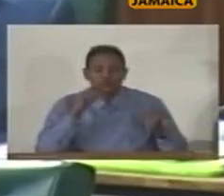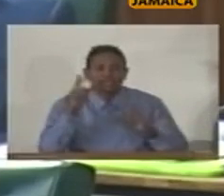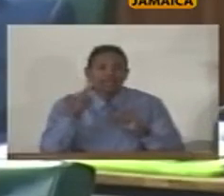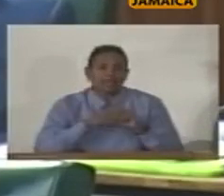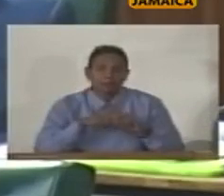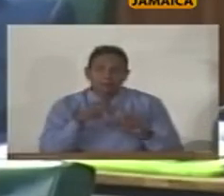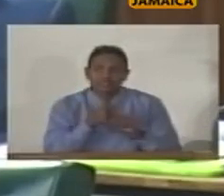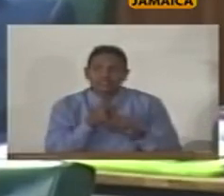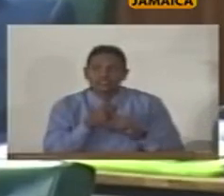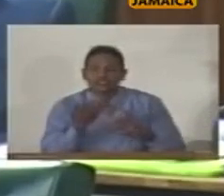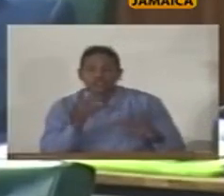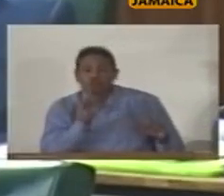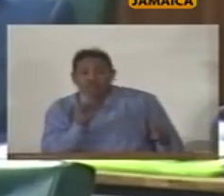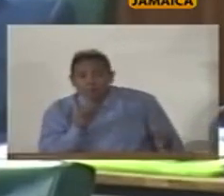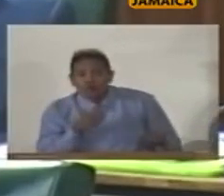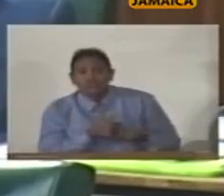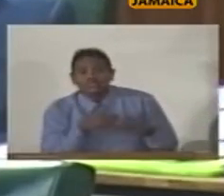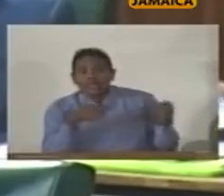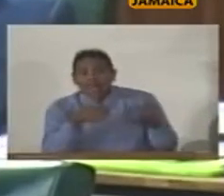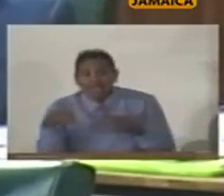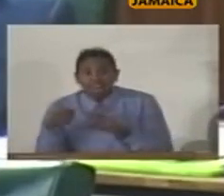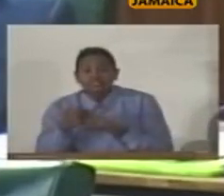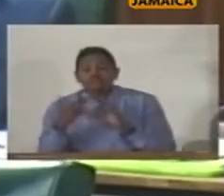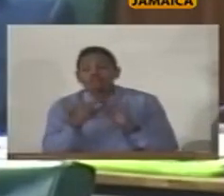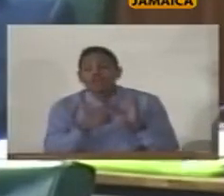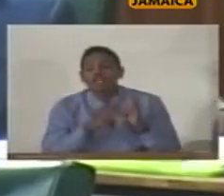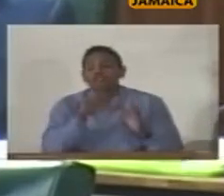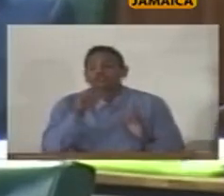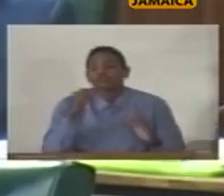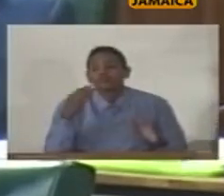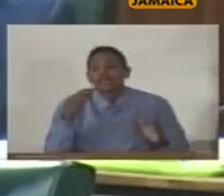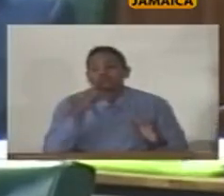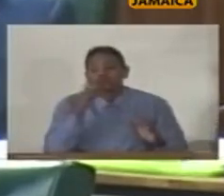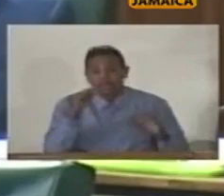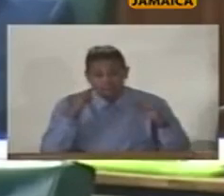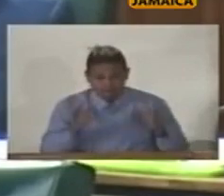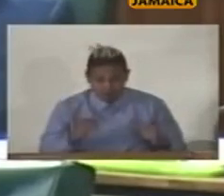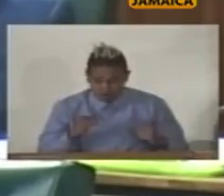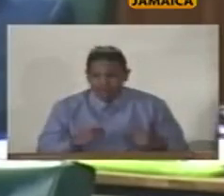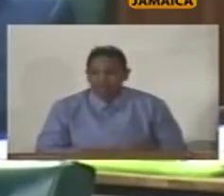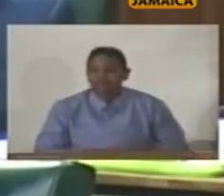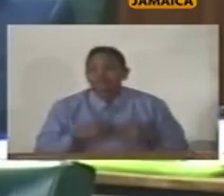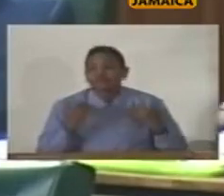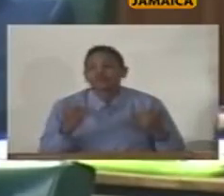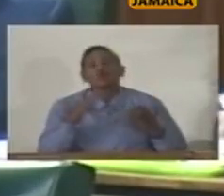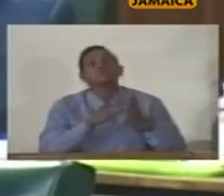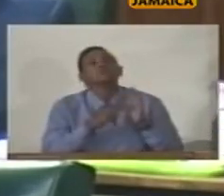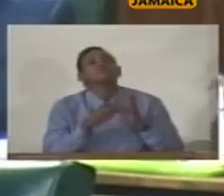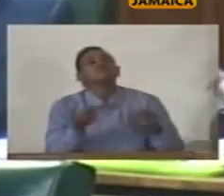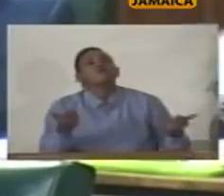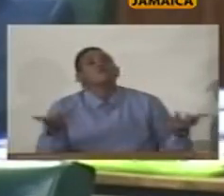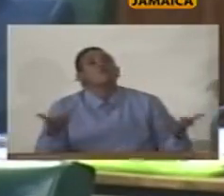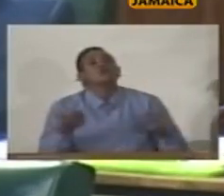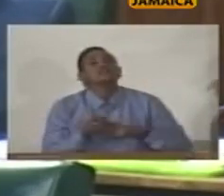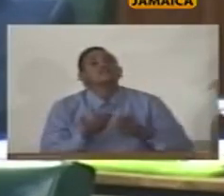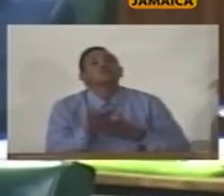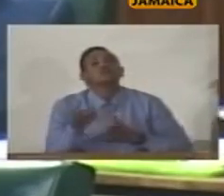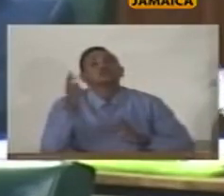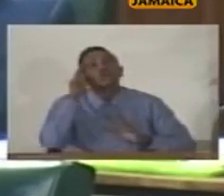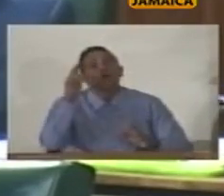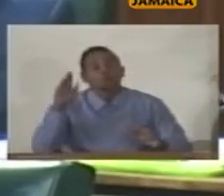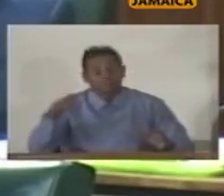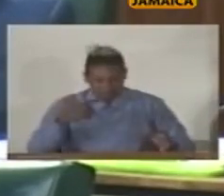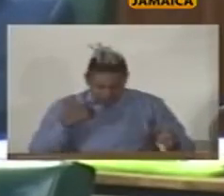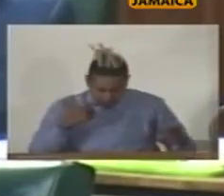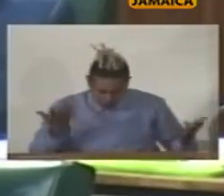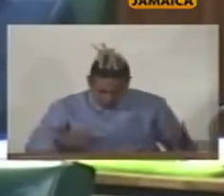Implementation Reporting Entities Regulation 2019 be affirmed, now therefore be resolved by this Honourable House as